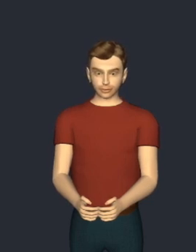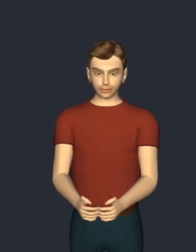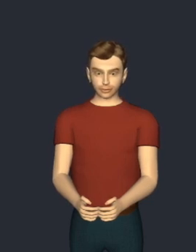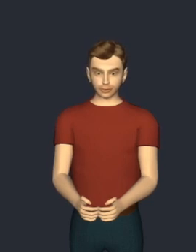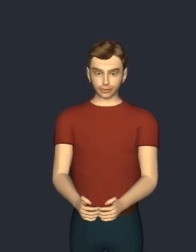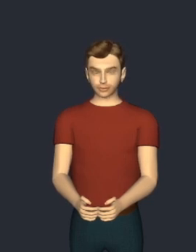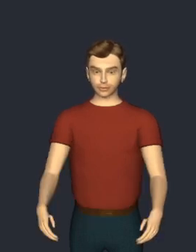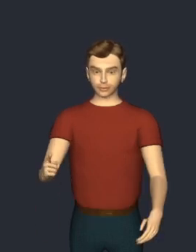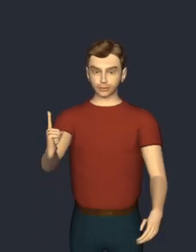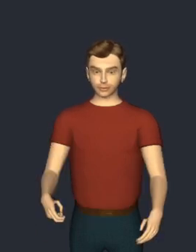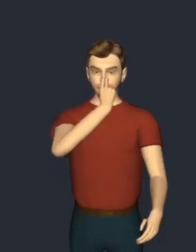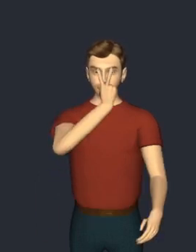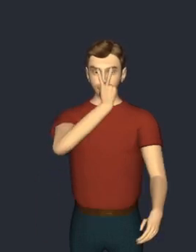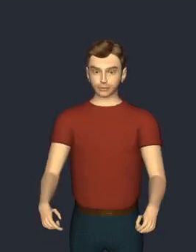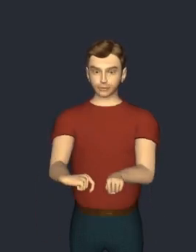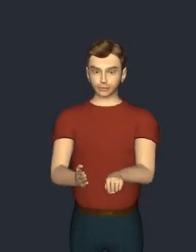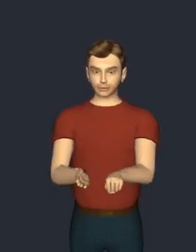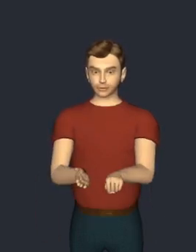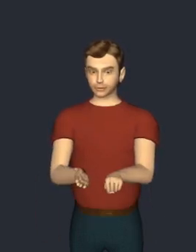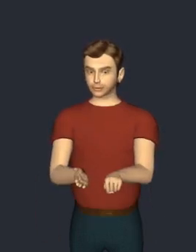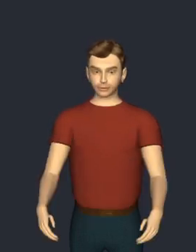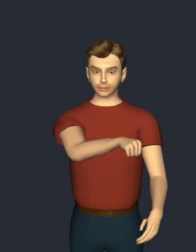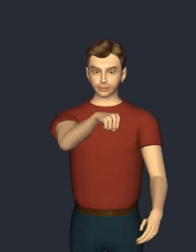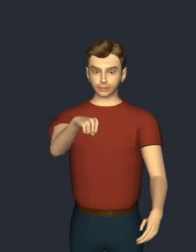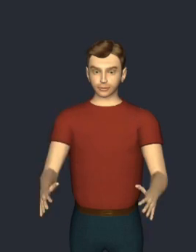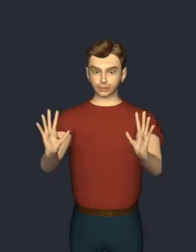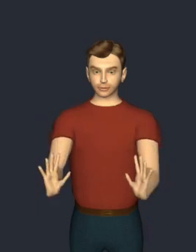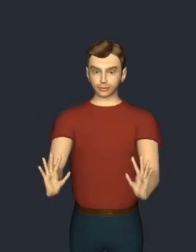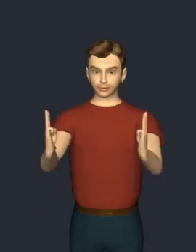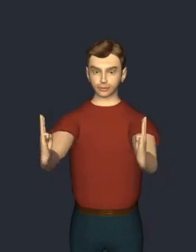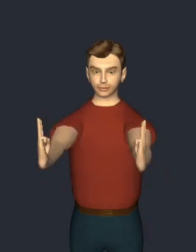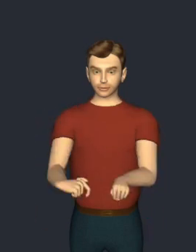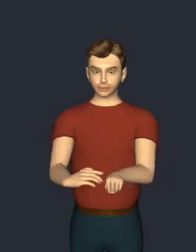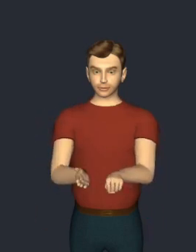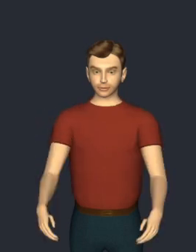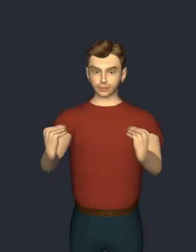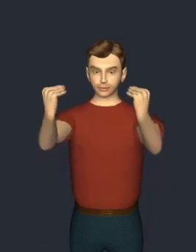button, you can see our mark will represent the corresponding sign.